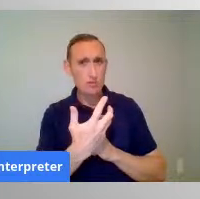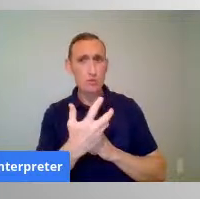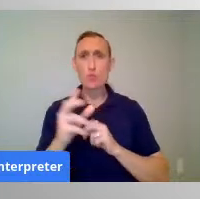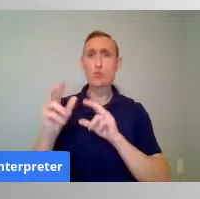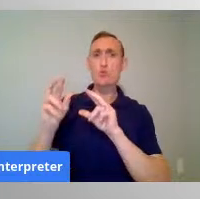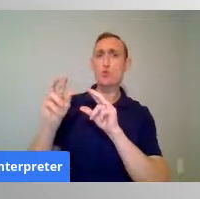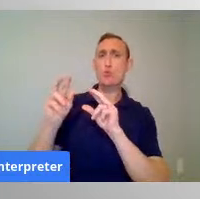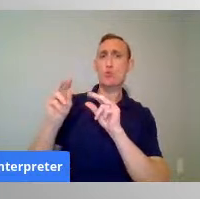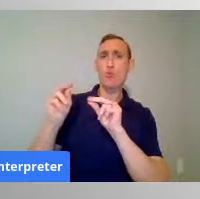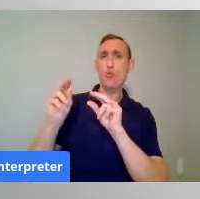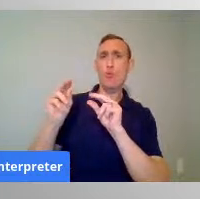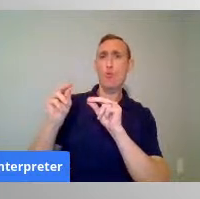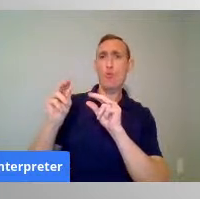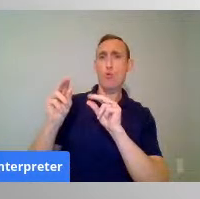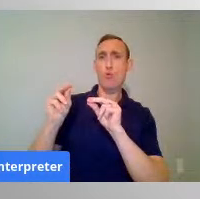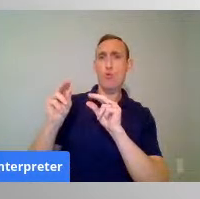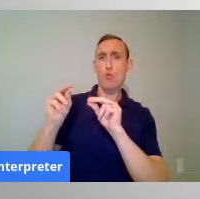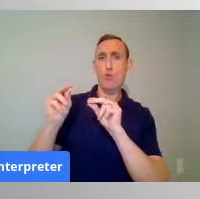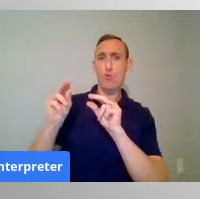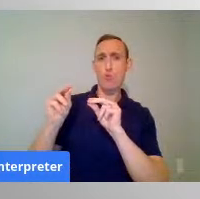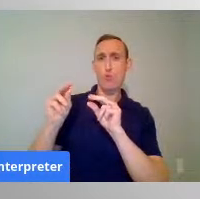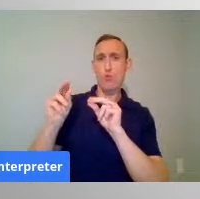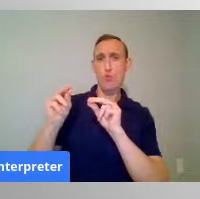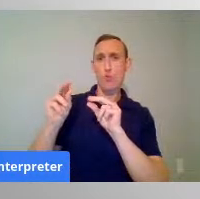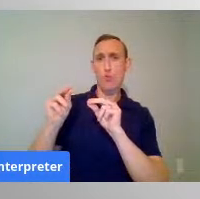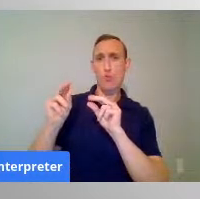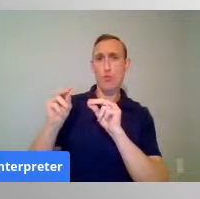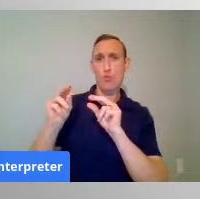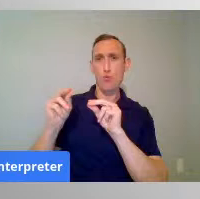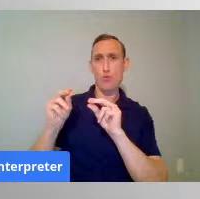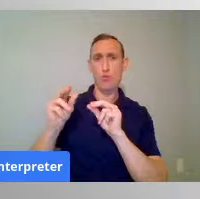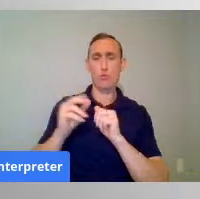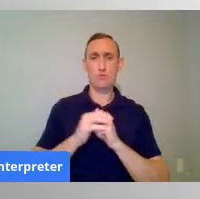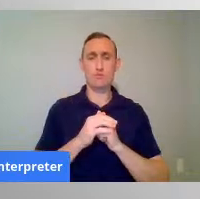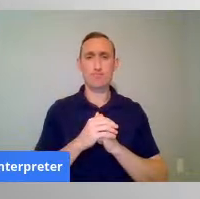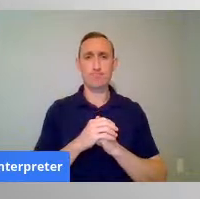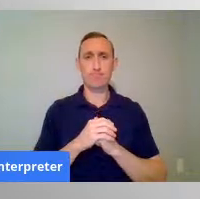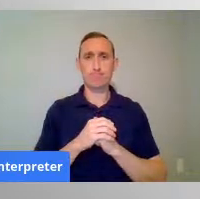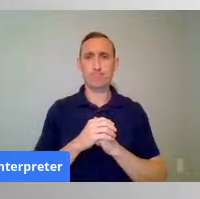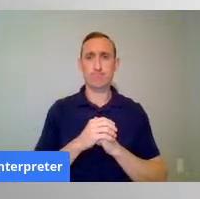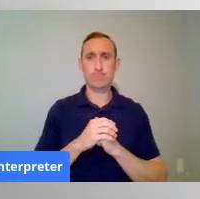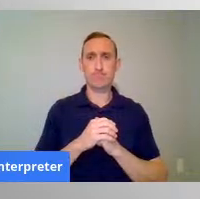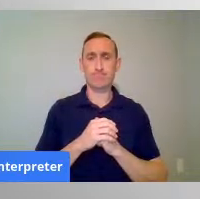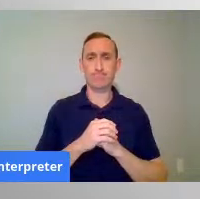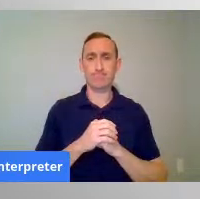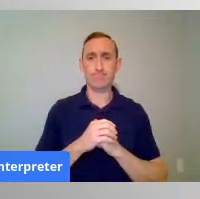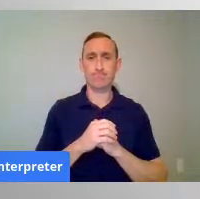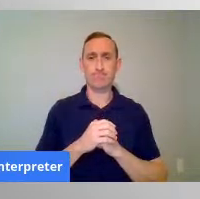No, I guess just understanding the follow-on, Commissioner Link, would be the most important thing.